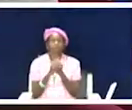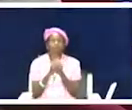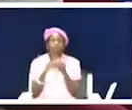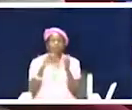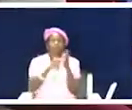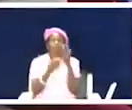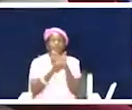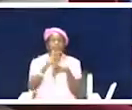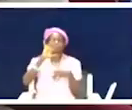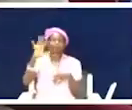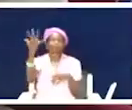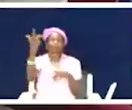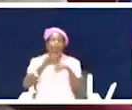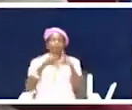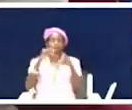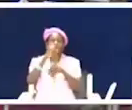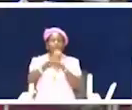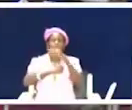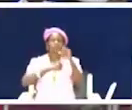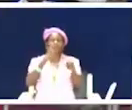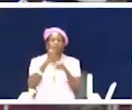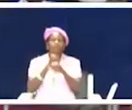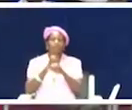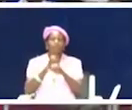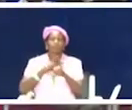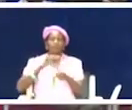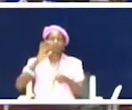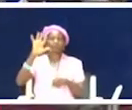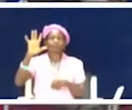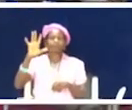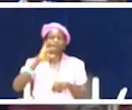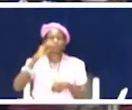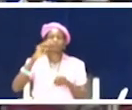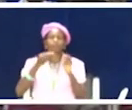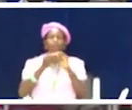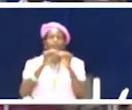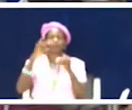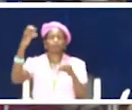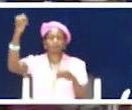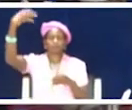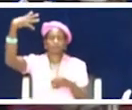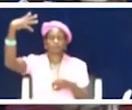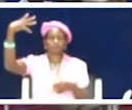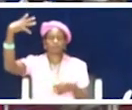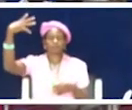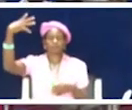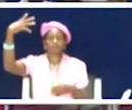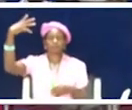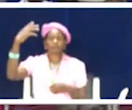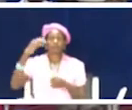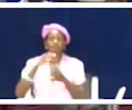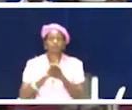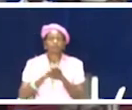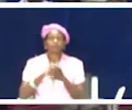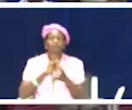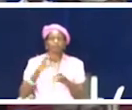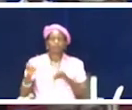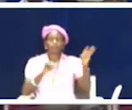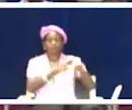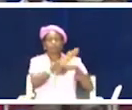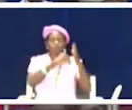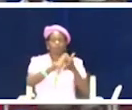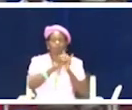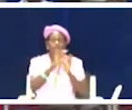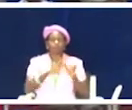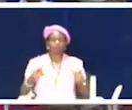May is the fifth month of the year, and five is the number of grace. I commit all these your